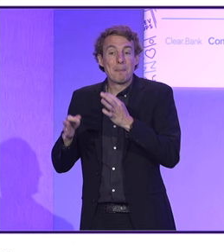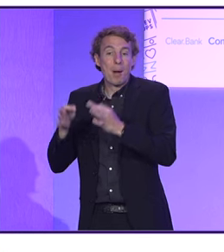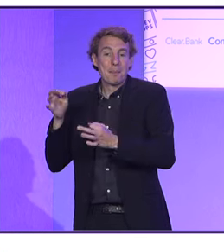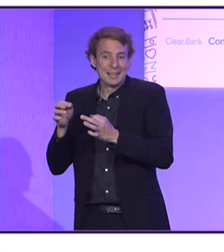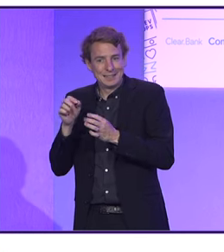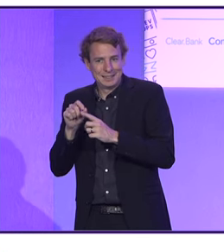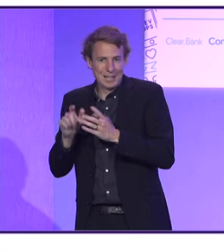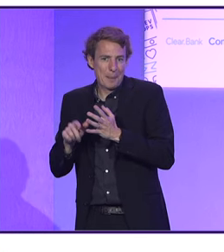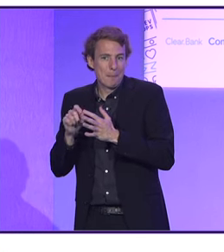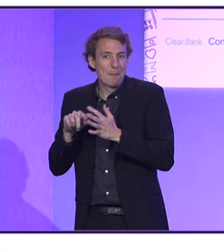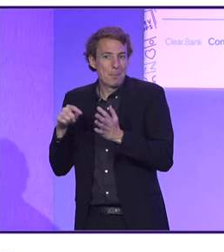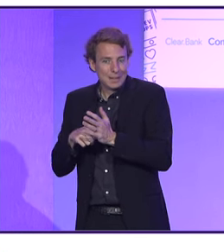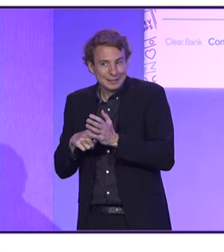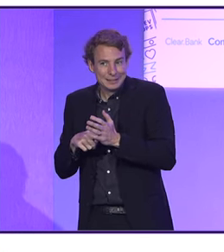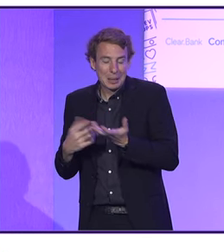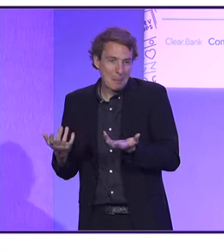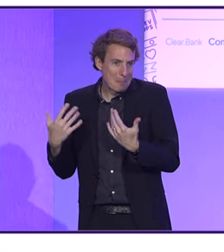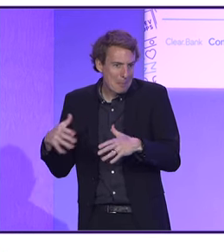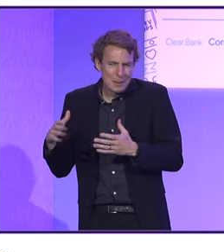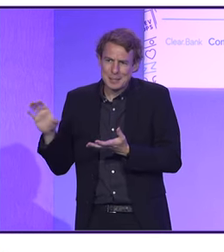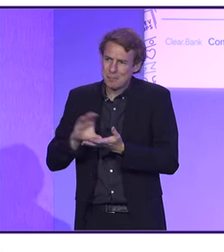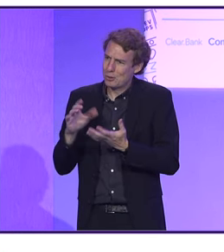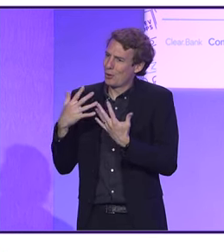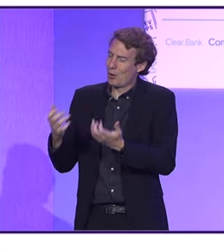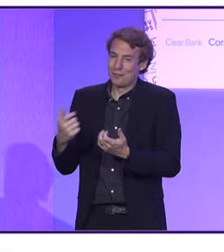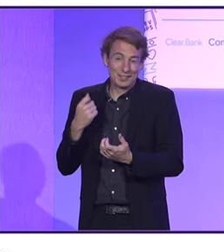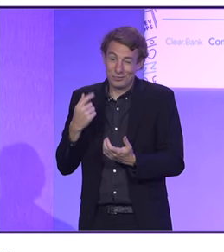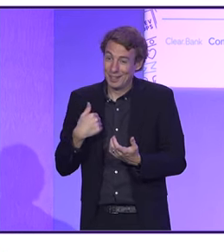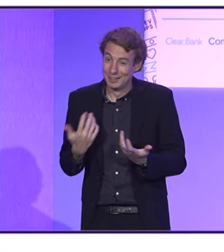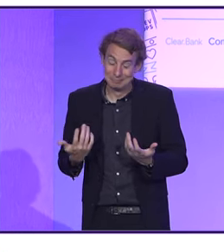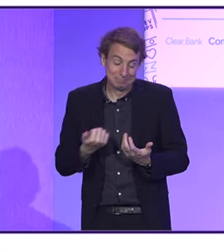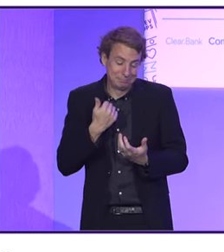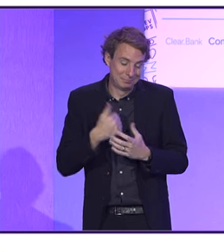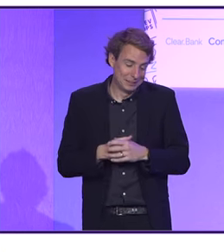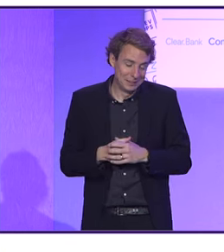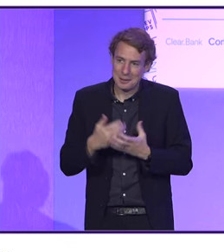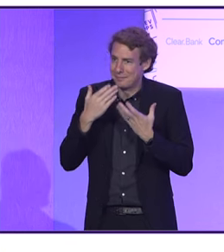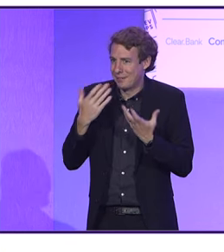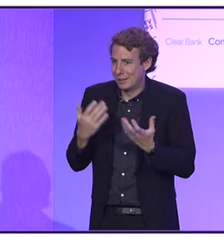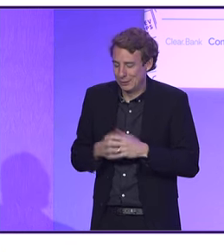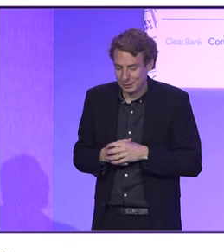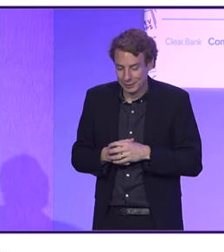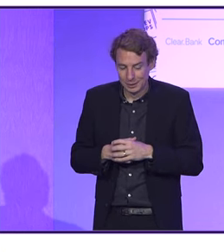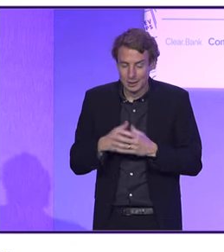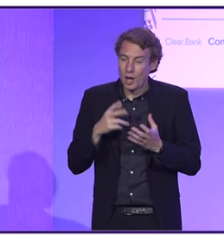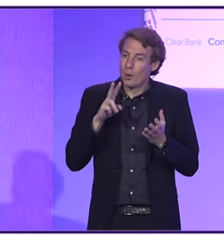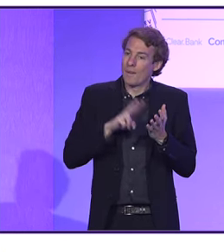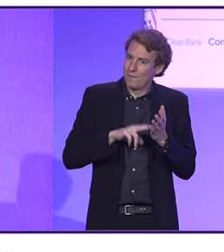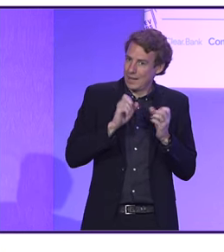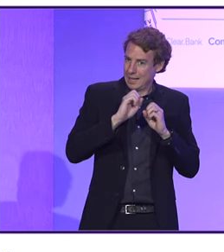Days, but that's not why you're on the slide. So we use Puppet. Like, once we've got these virtual machines from vCloud